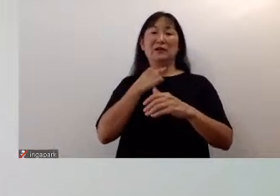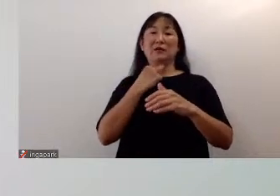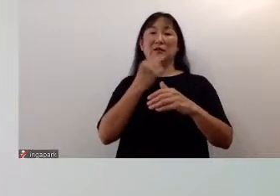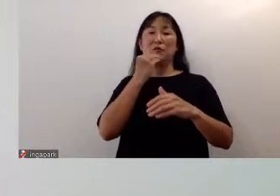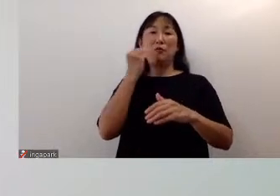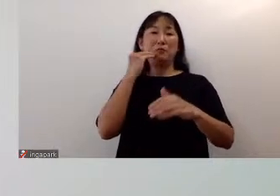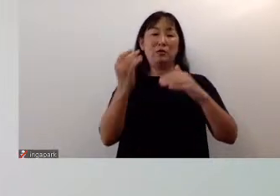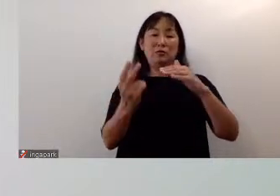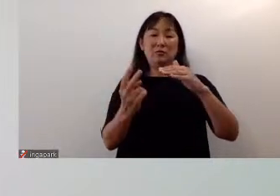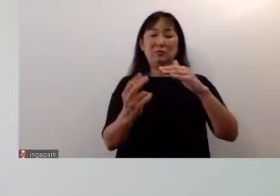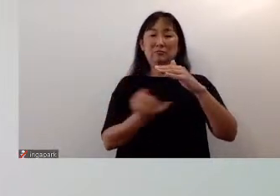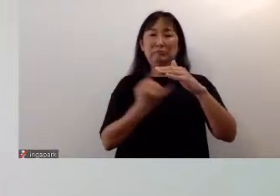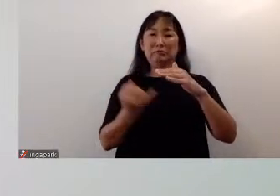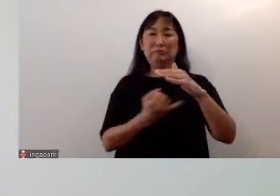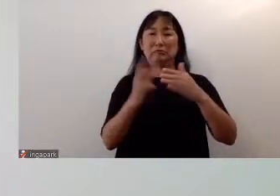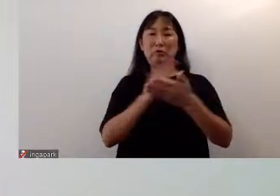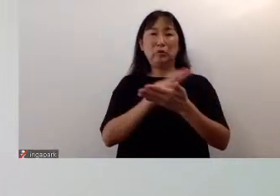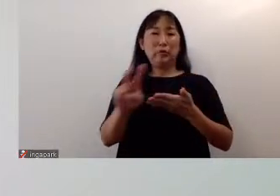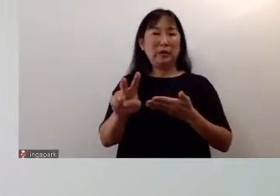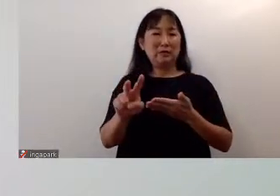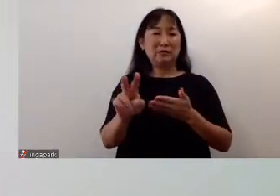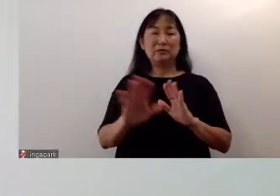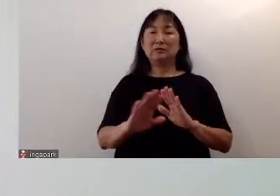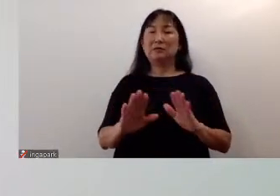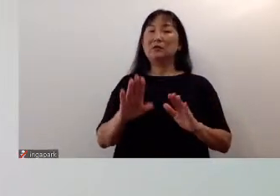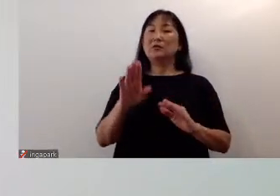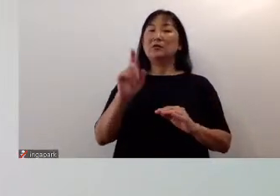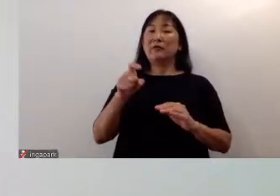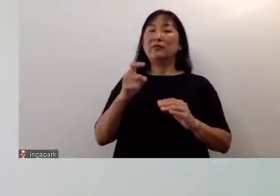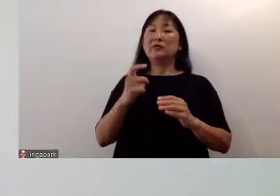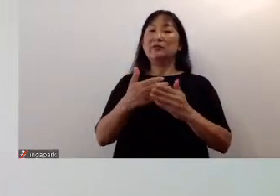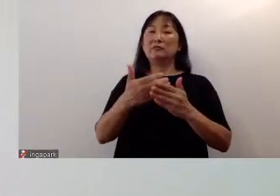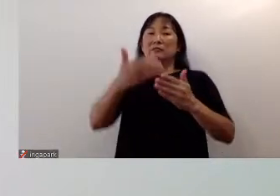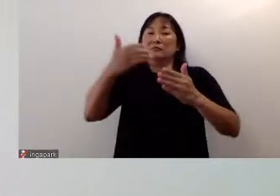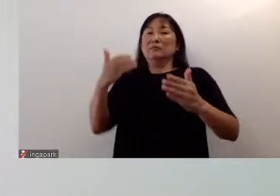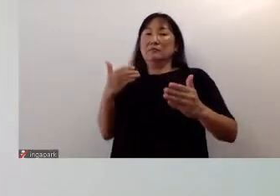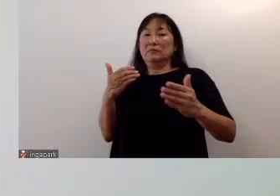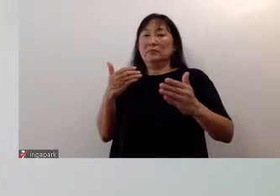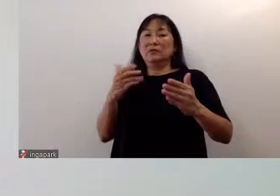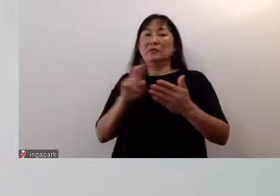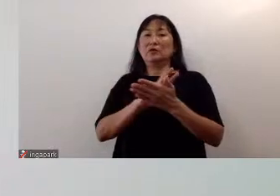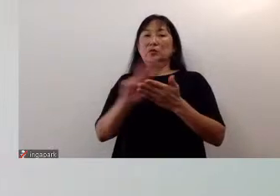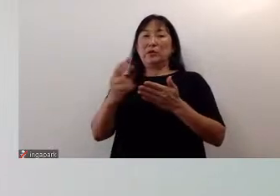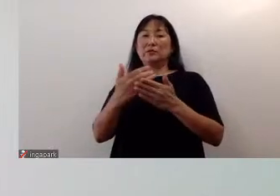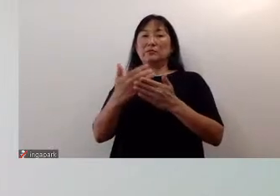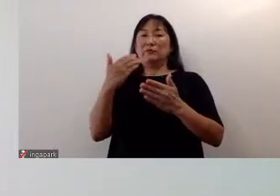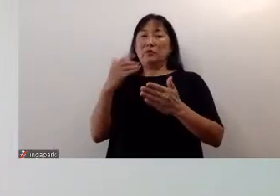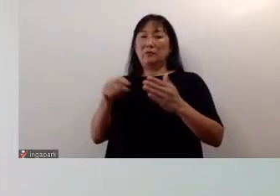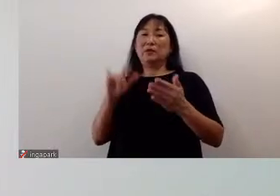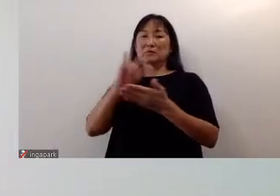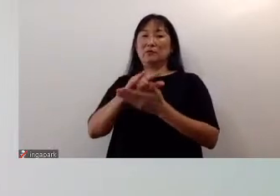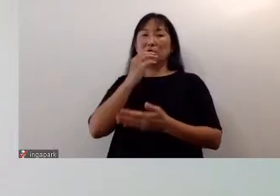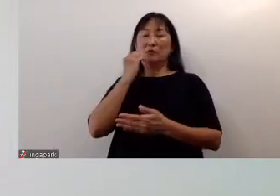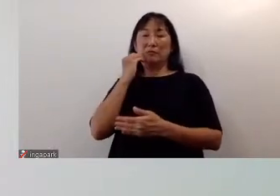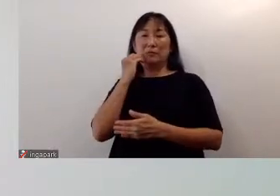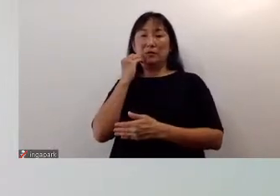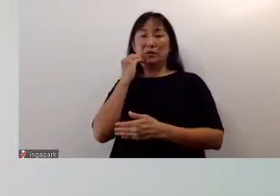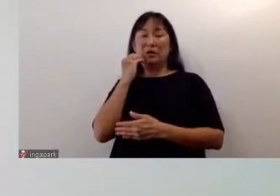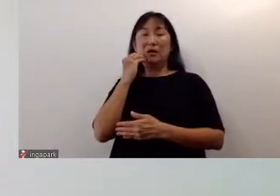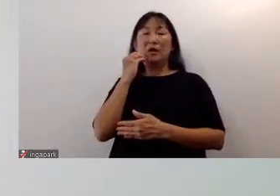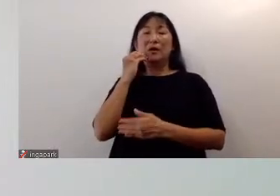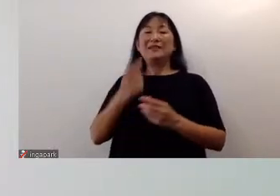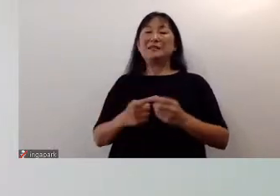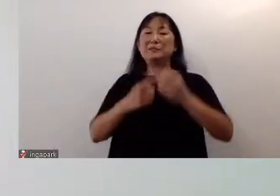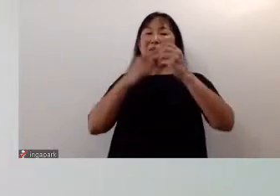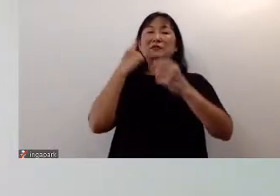school. In particular, for our non-tenured teachers, there are ramifications if you don't report on that first day.